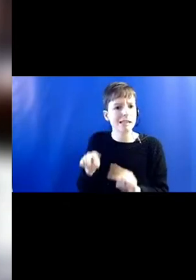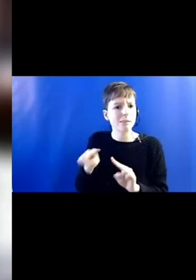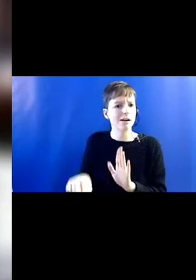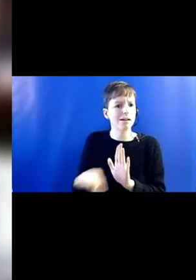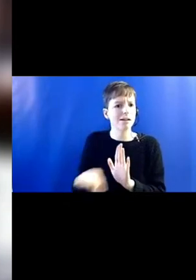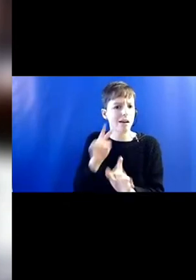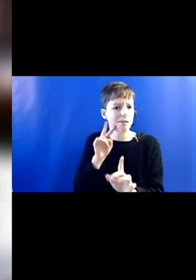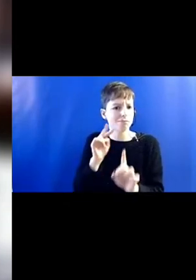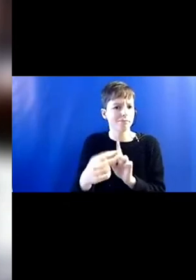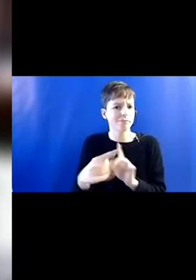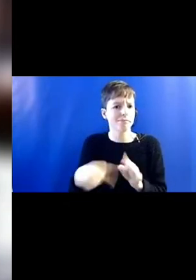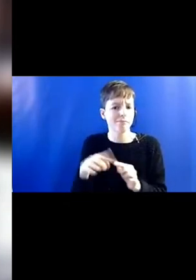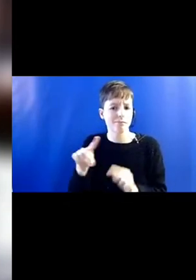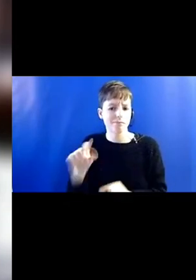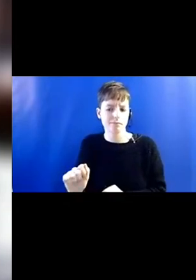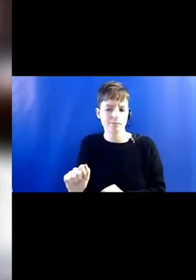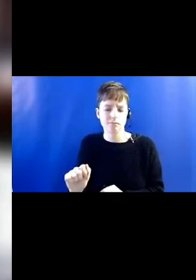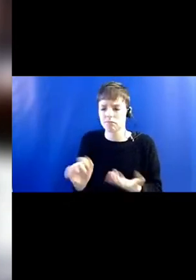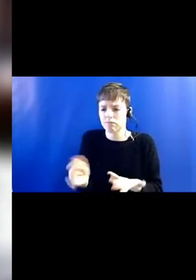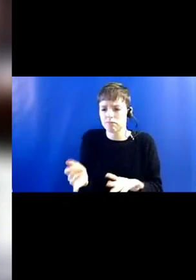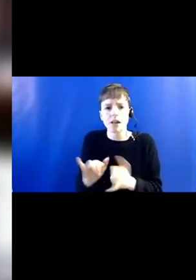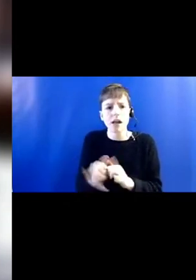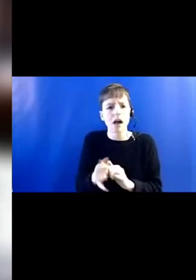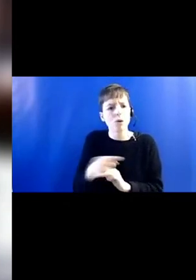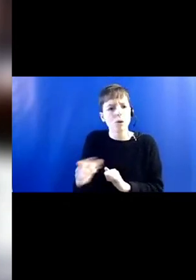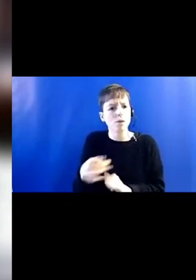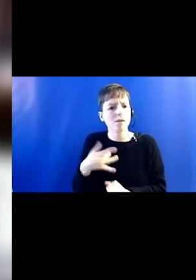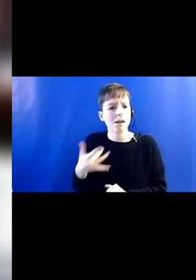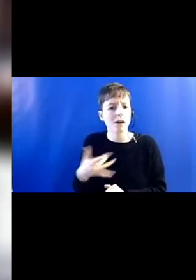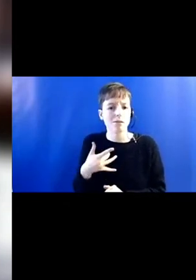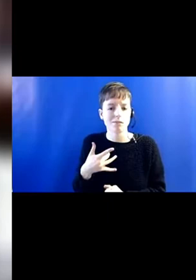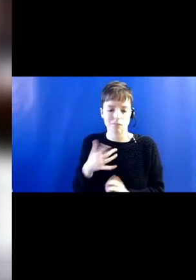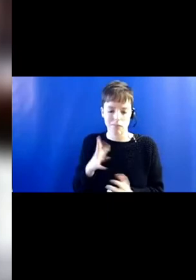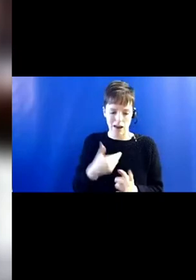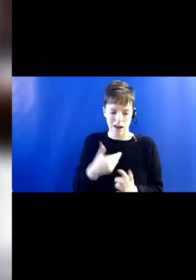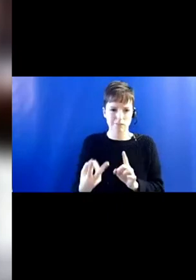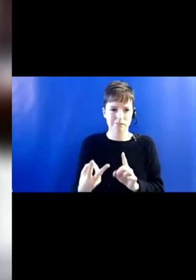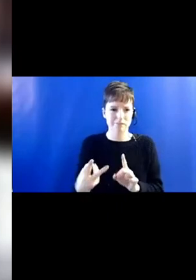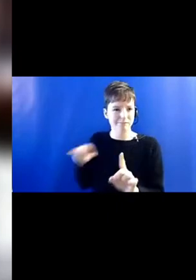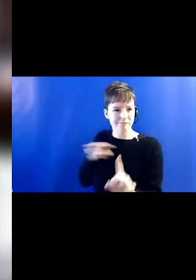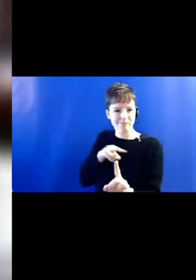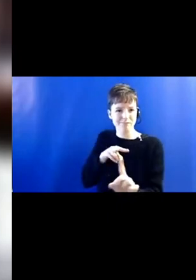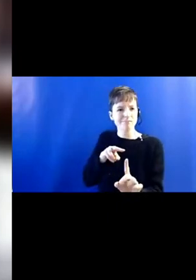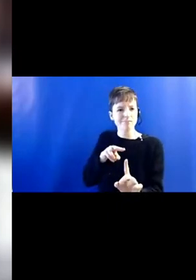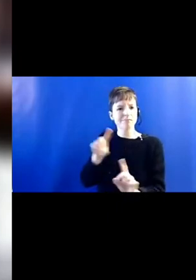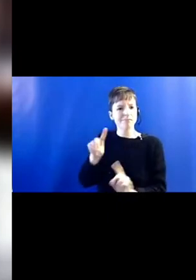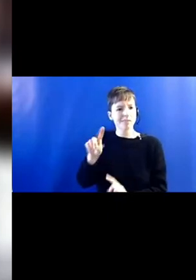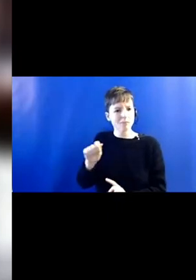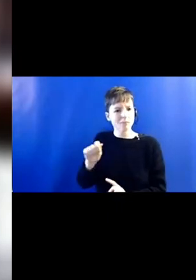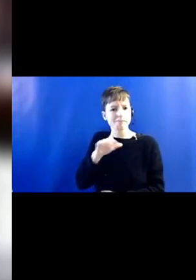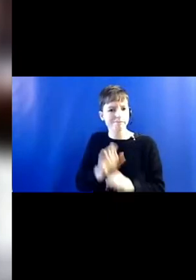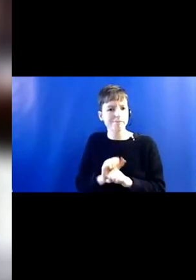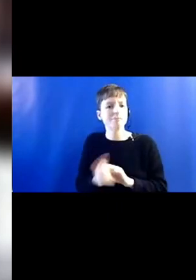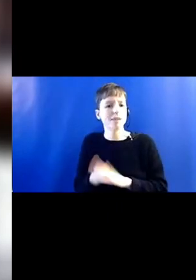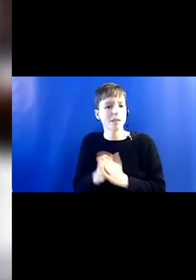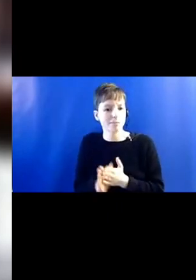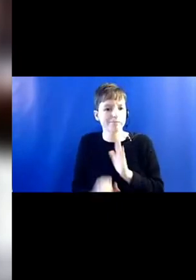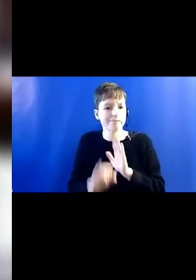What do you think is a good way to reorient our perception of disability as identity and a vehicle for community building?